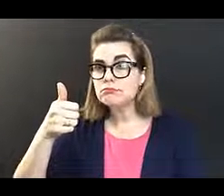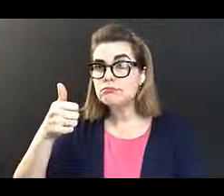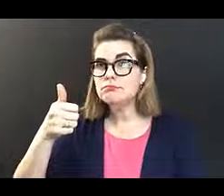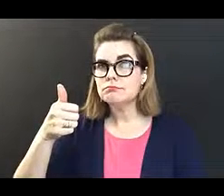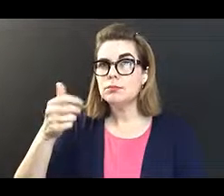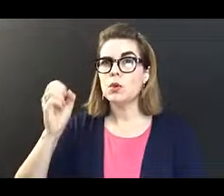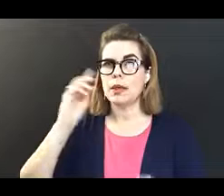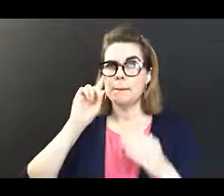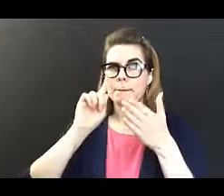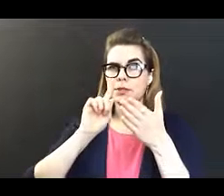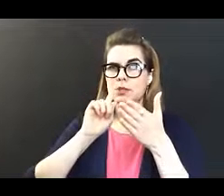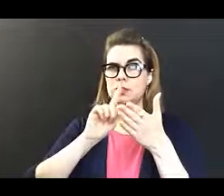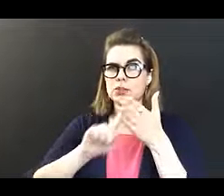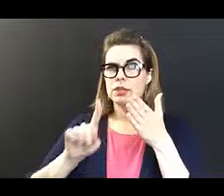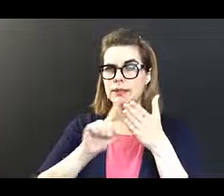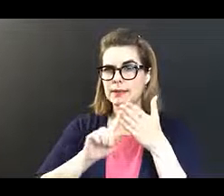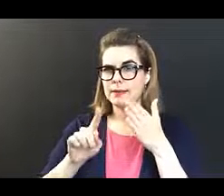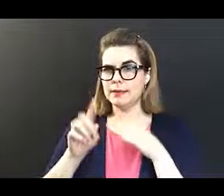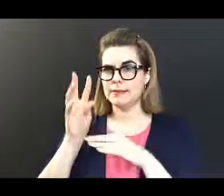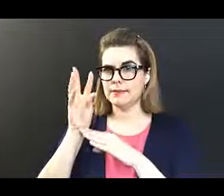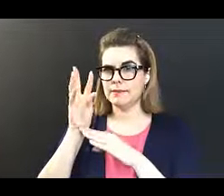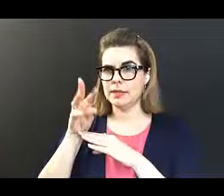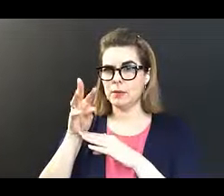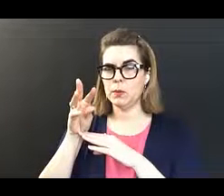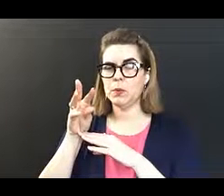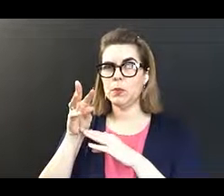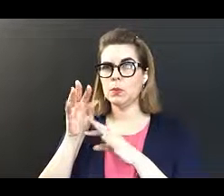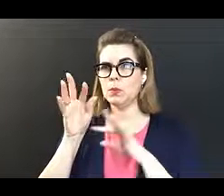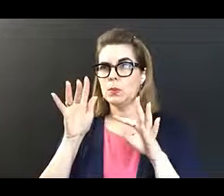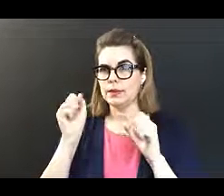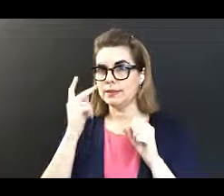video. Be able to see you all.